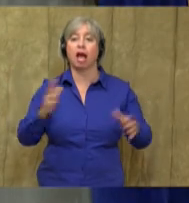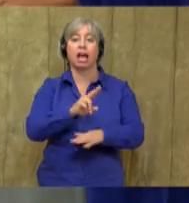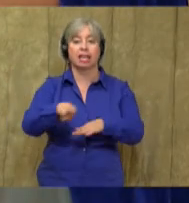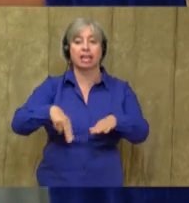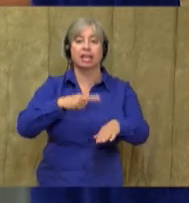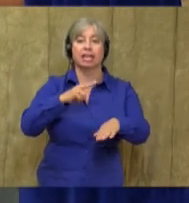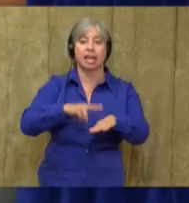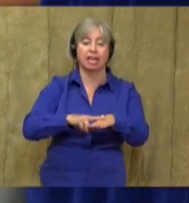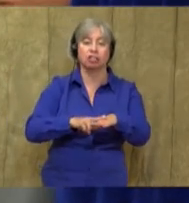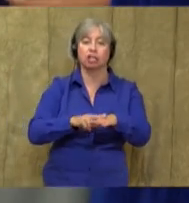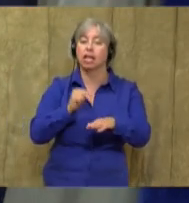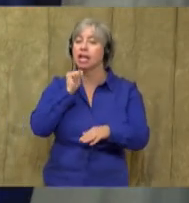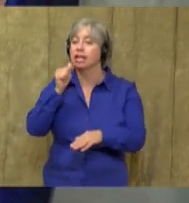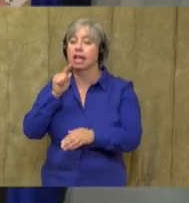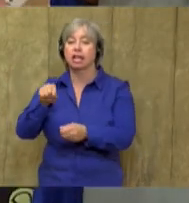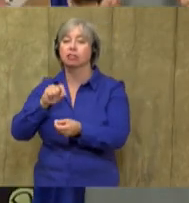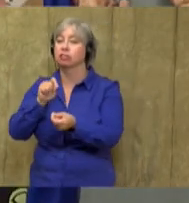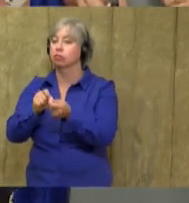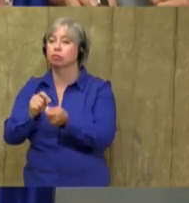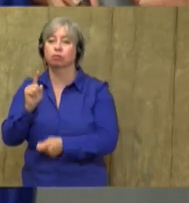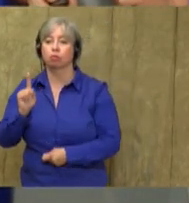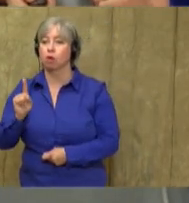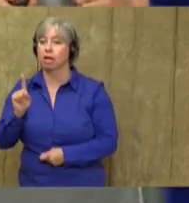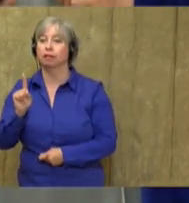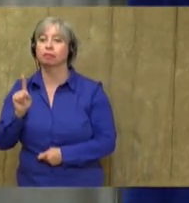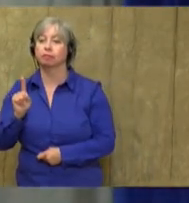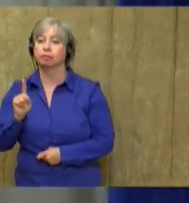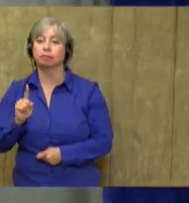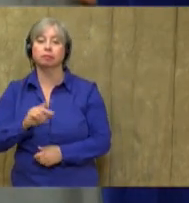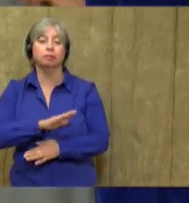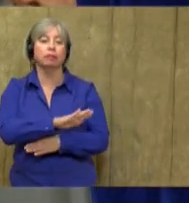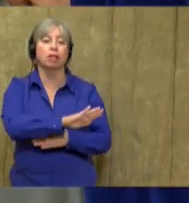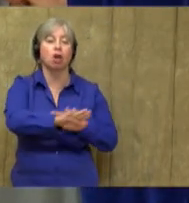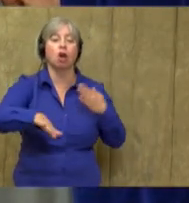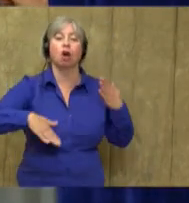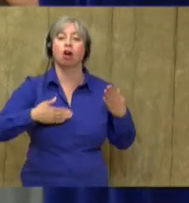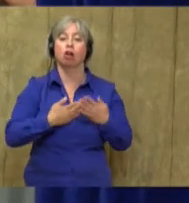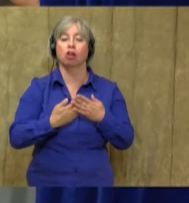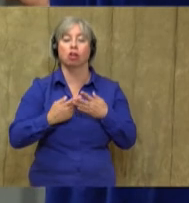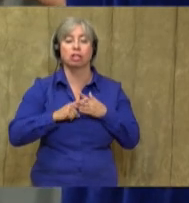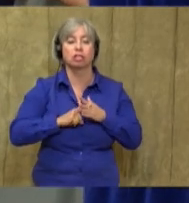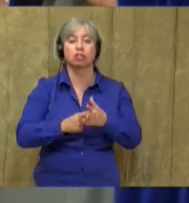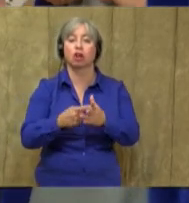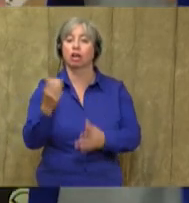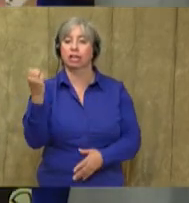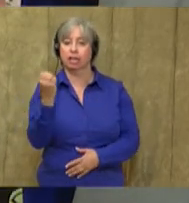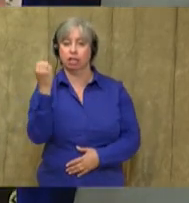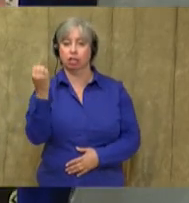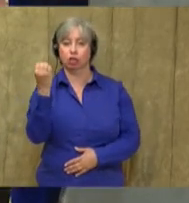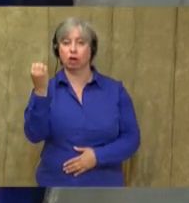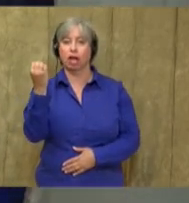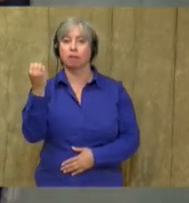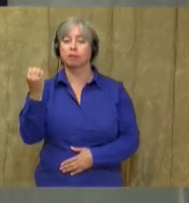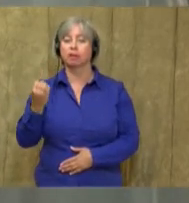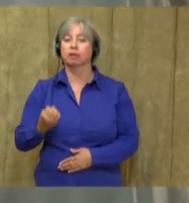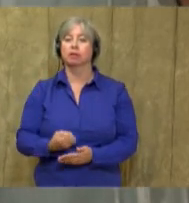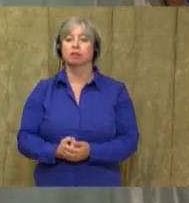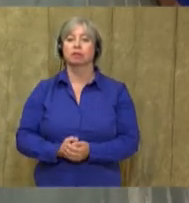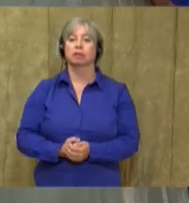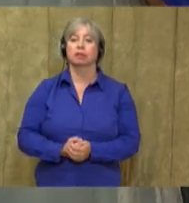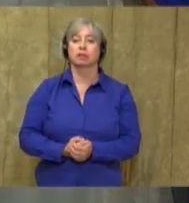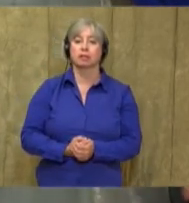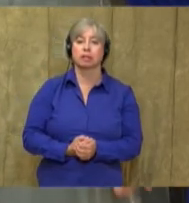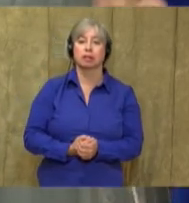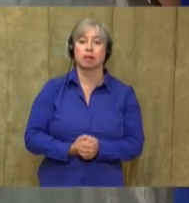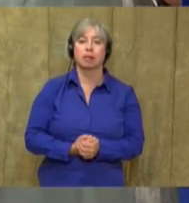just one particular nation. And all of this is going to occur starting in Europe. Good, it's hard to think of good